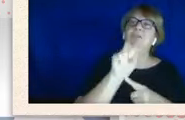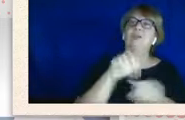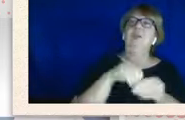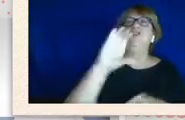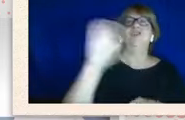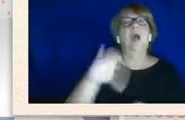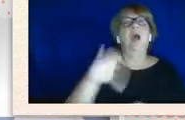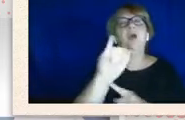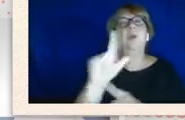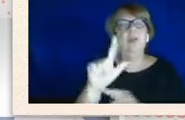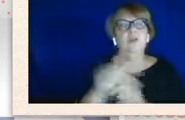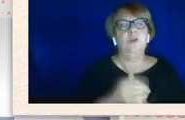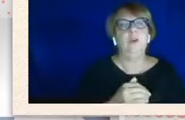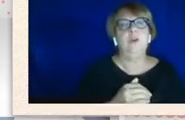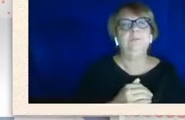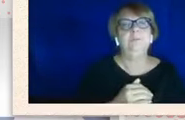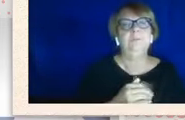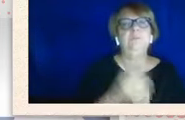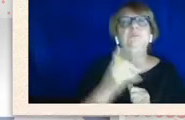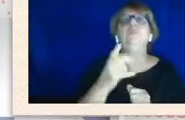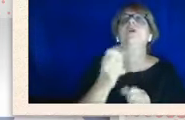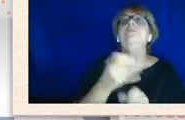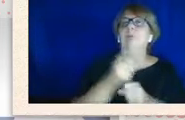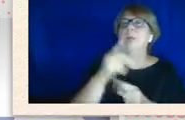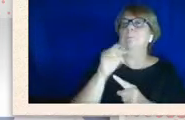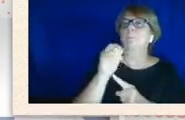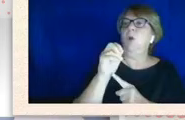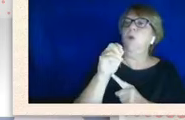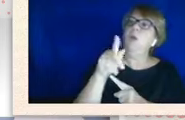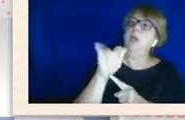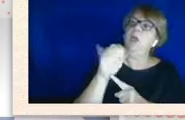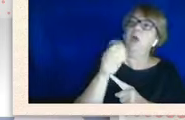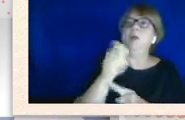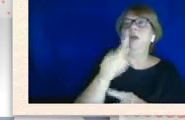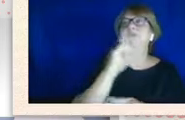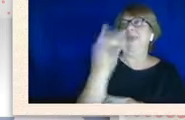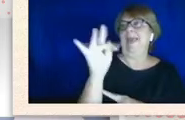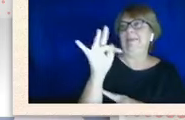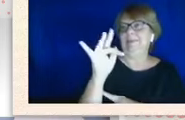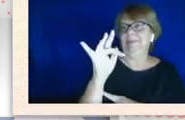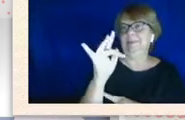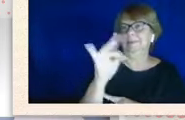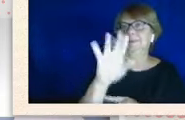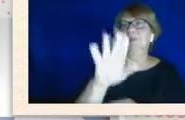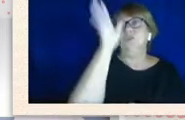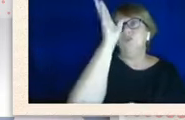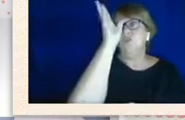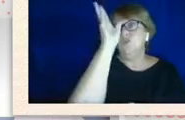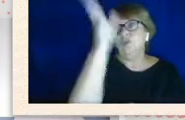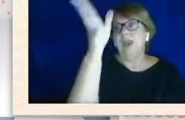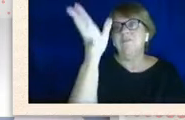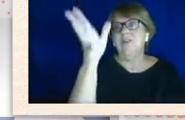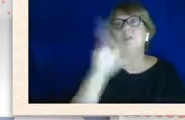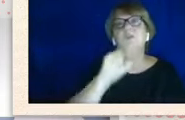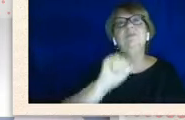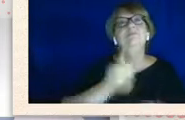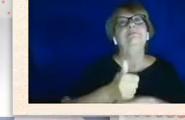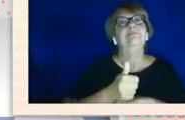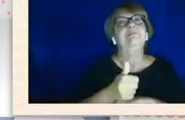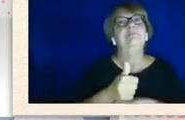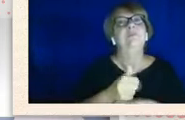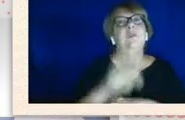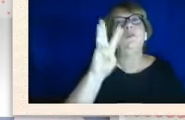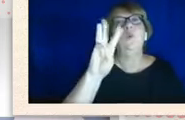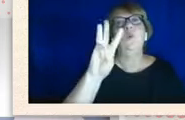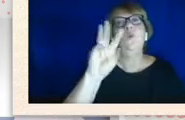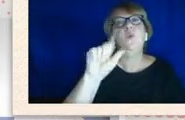and he contracted polio when he was 18 years old. And his grandfather is the founder of the Walgreens drug chain.